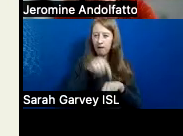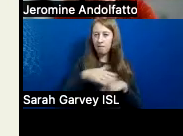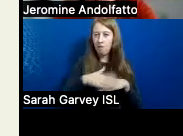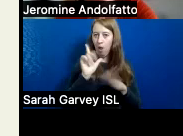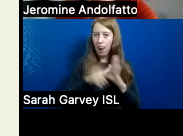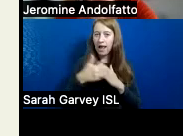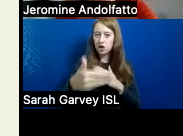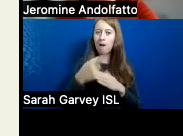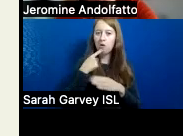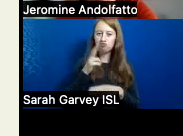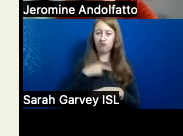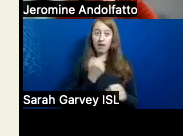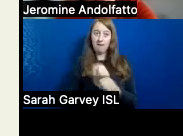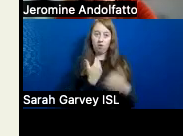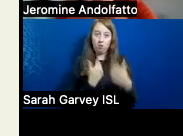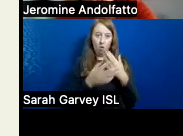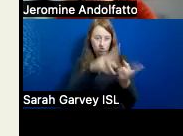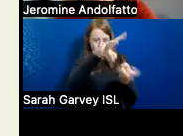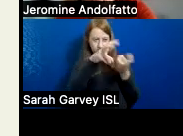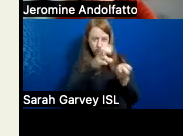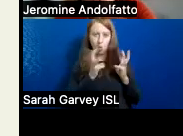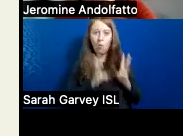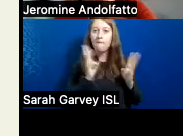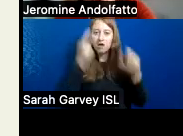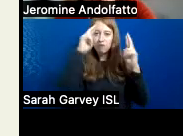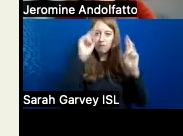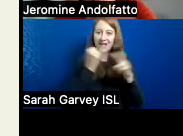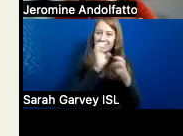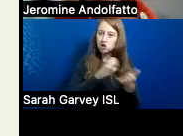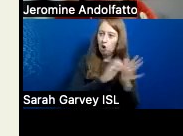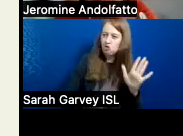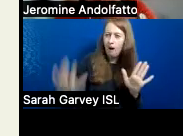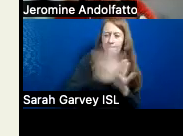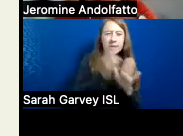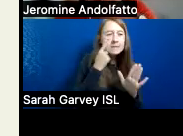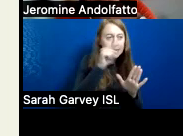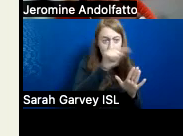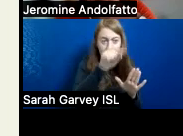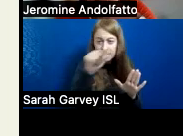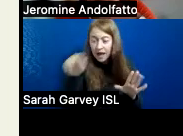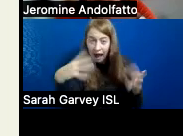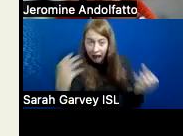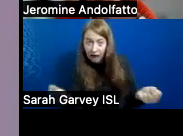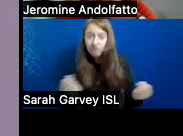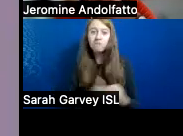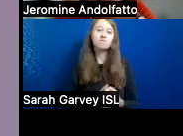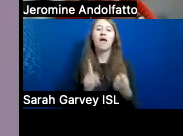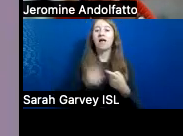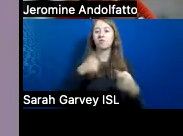women's representation in politics across Europe. And we are preparing for the upcoming EU elections campaign.